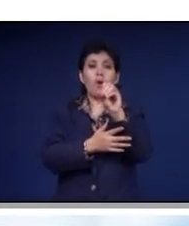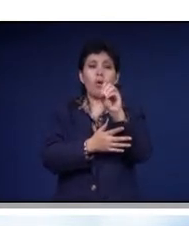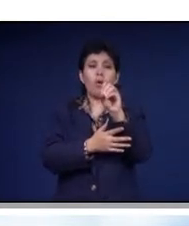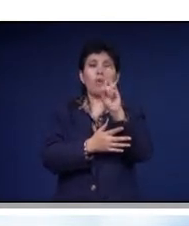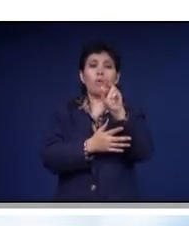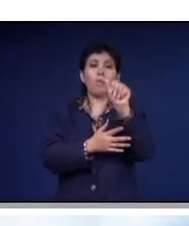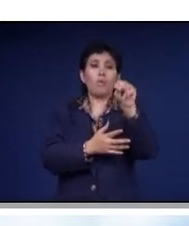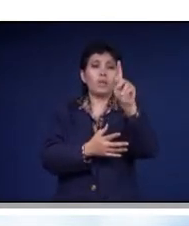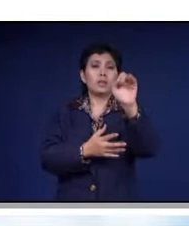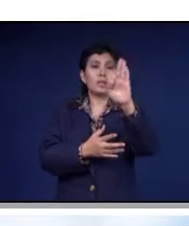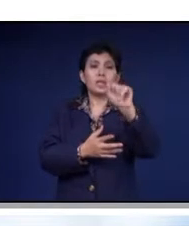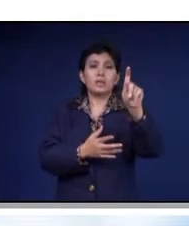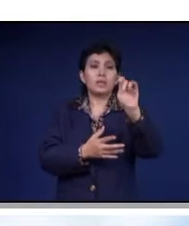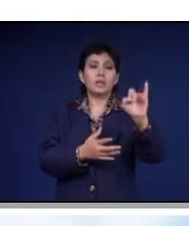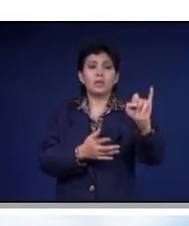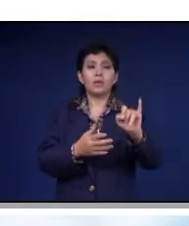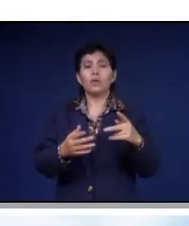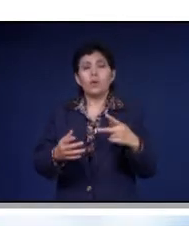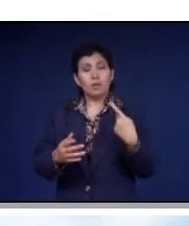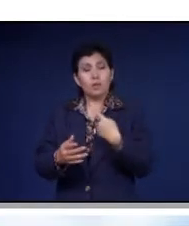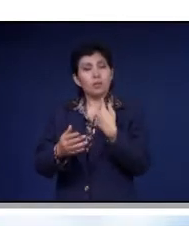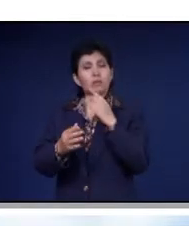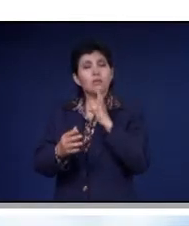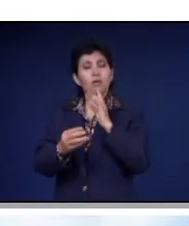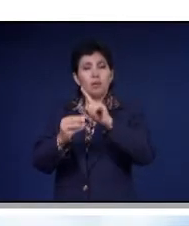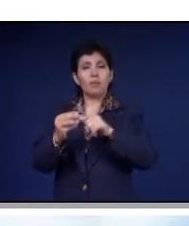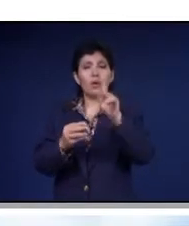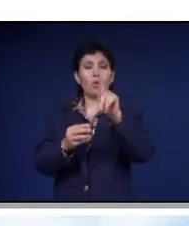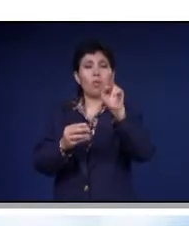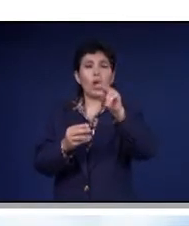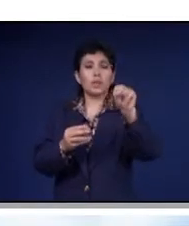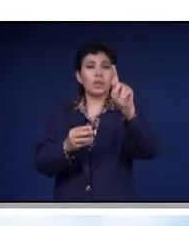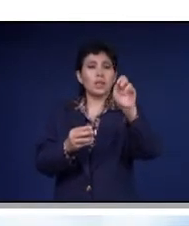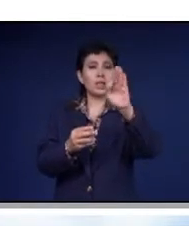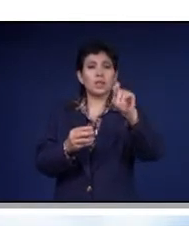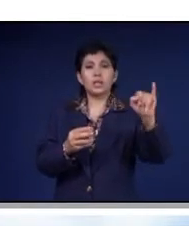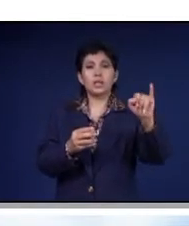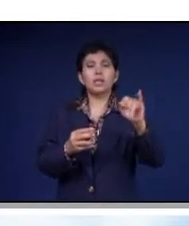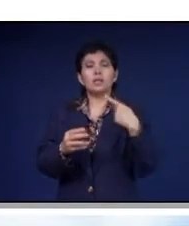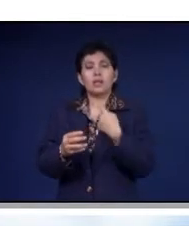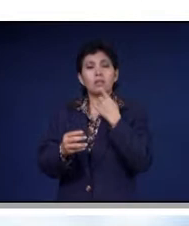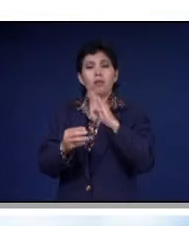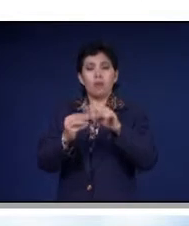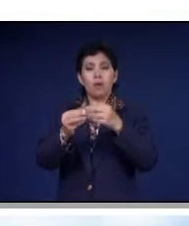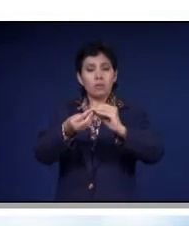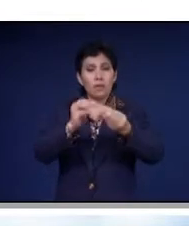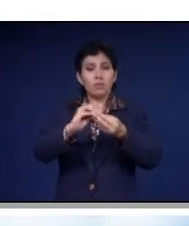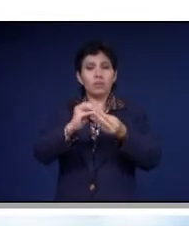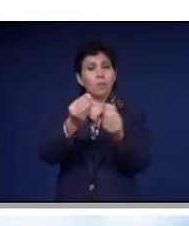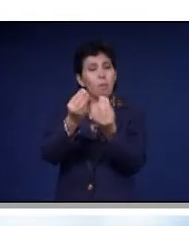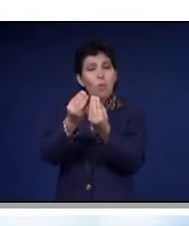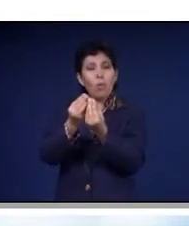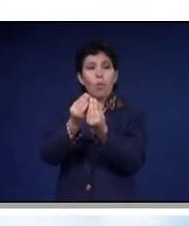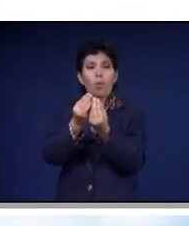Quantitative, it means quantity. When we talk about quantity, we talk about number. Now, of course, if you have more numbers,